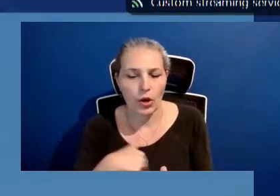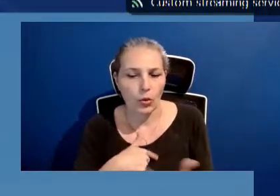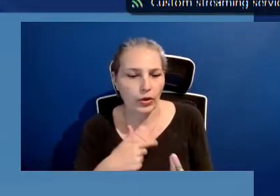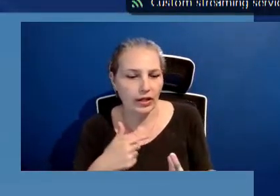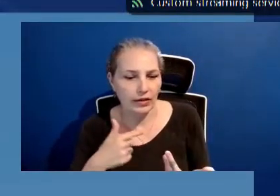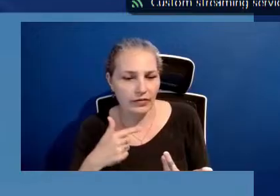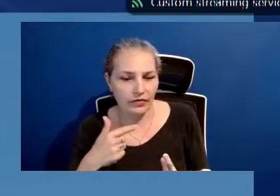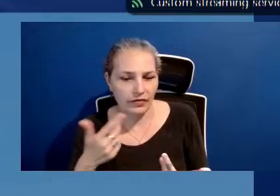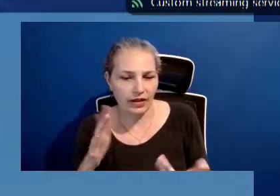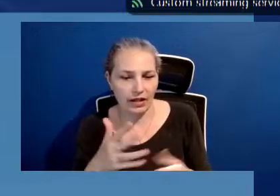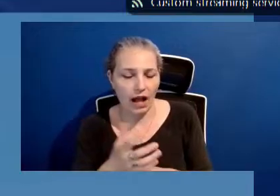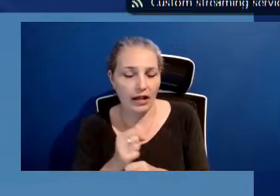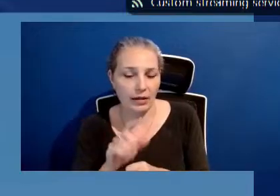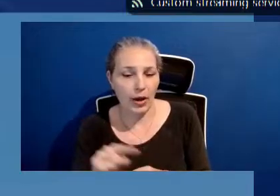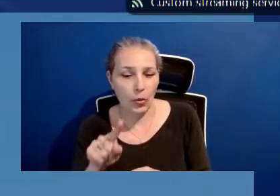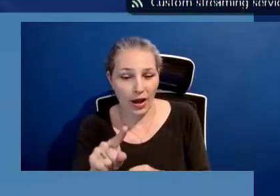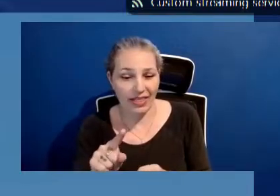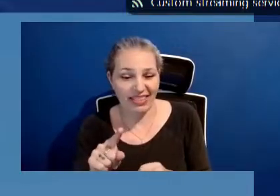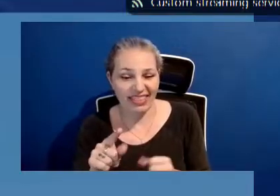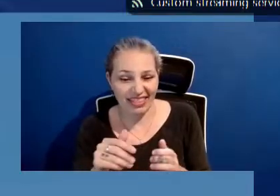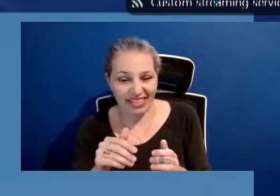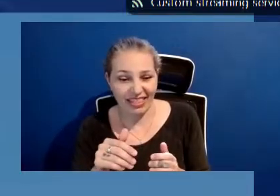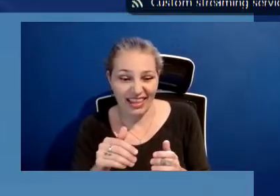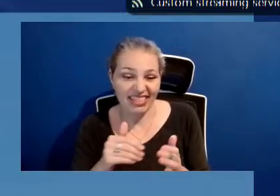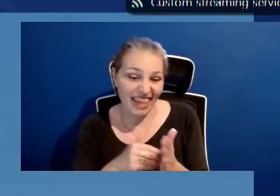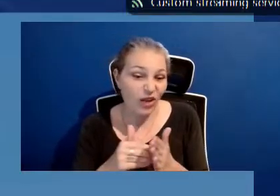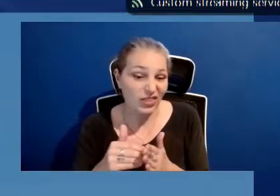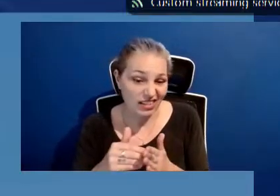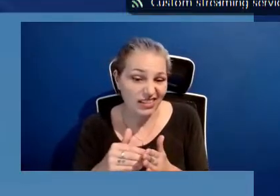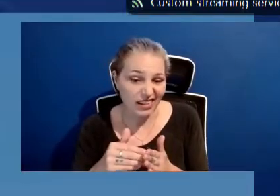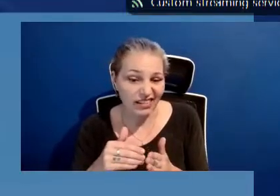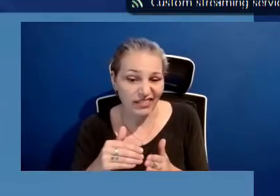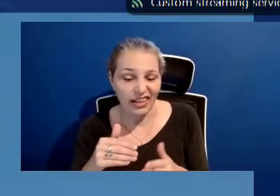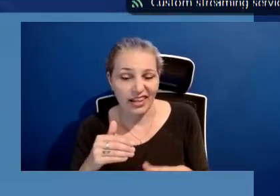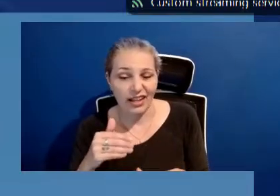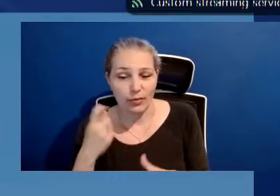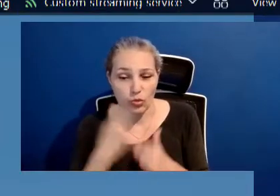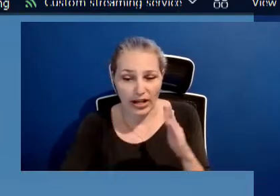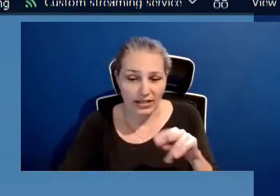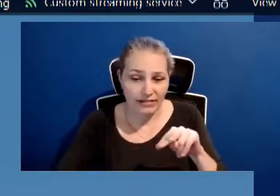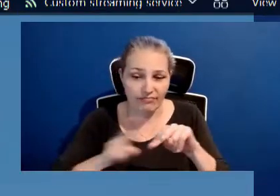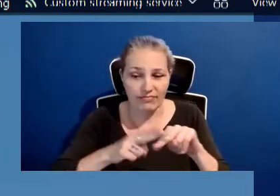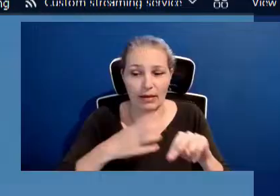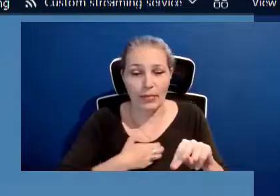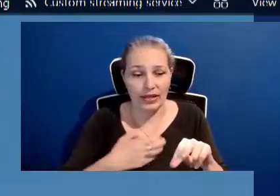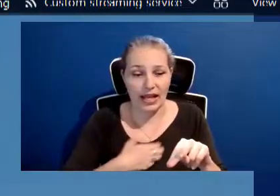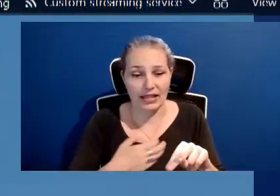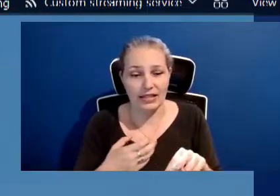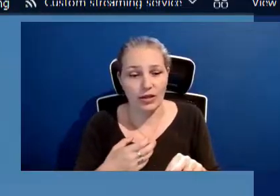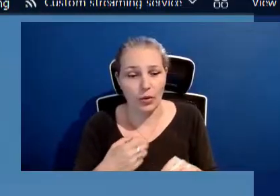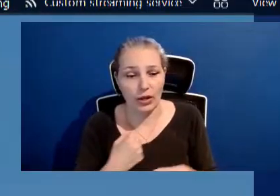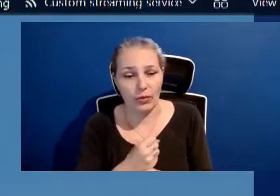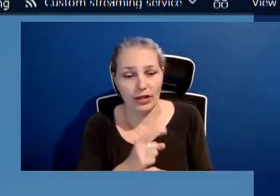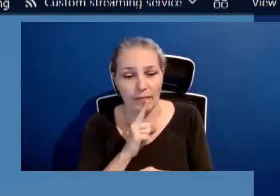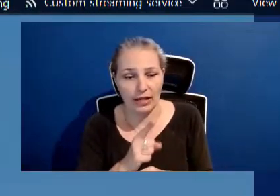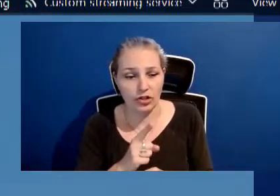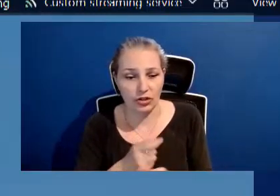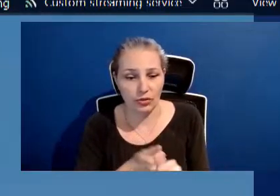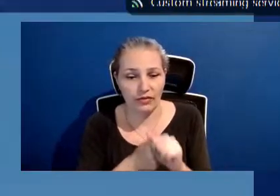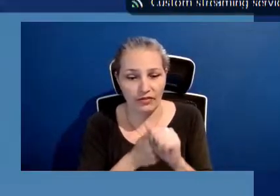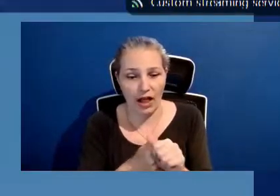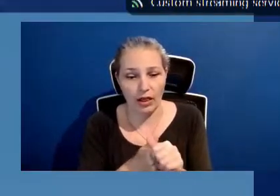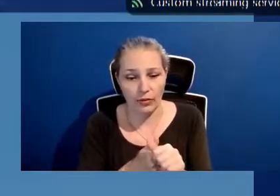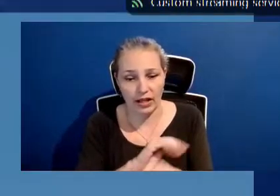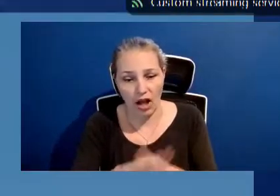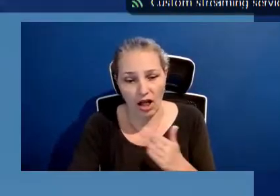So we will continue to investigate suspected rental price gouging and ensure that all increases are in accordance with the law.